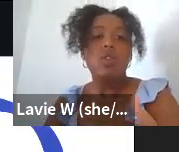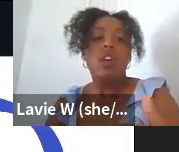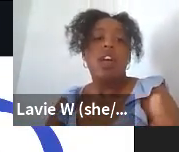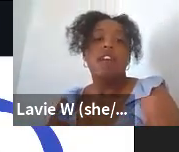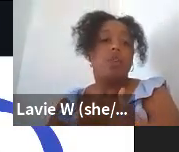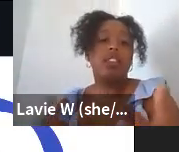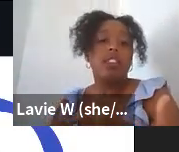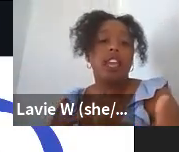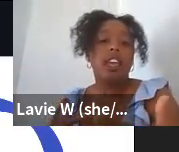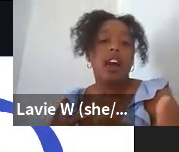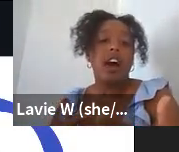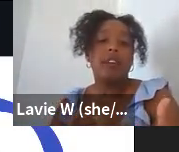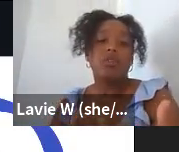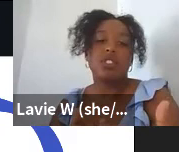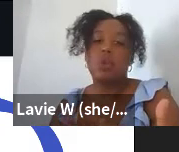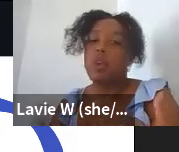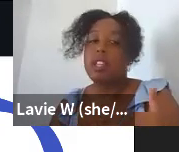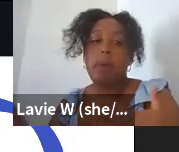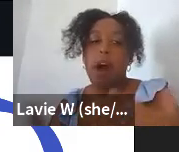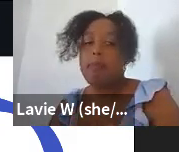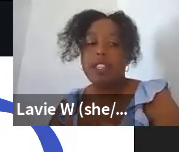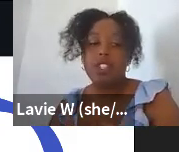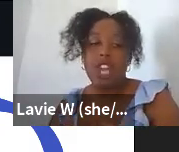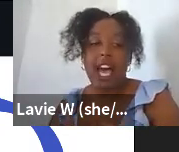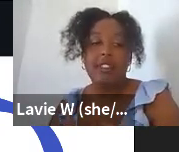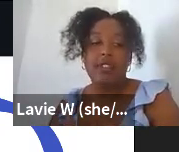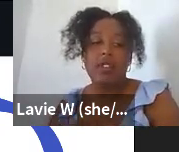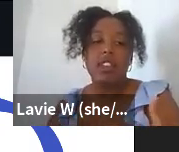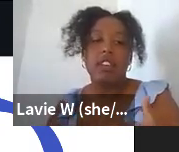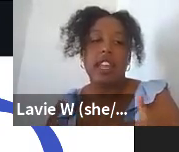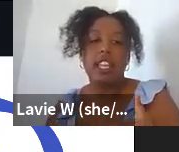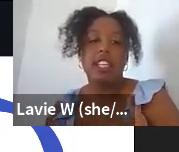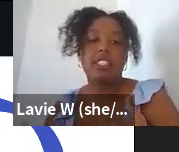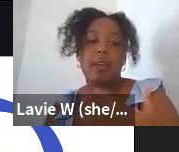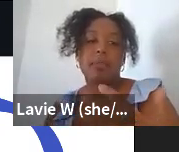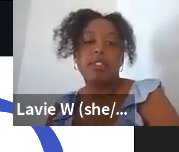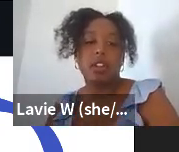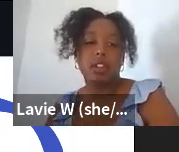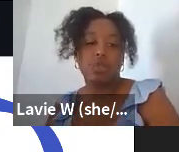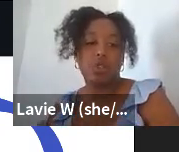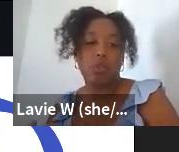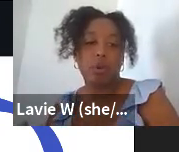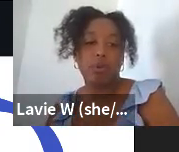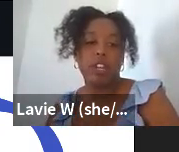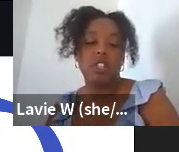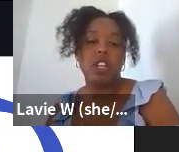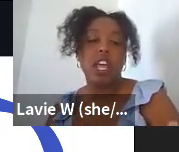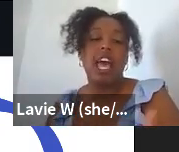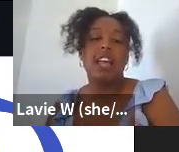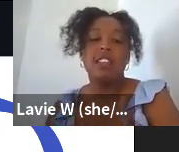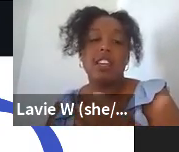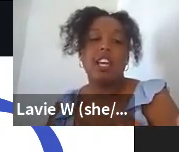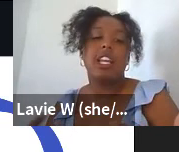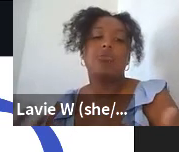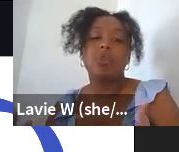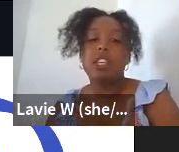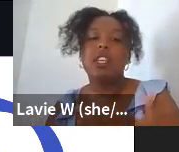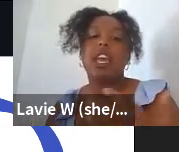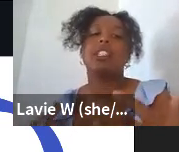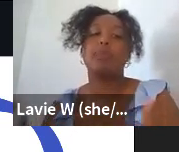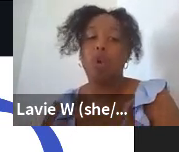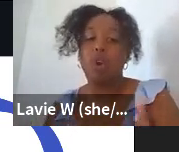So if you can think, I'm just quickly pop in the chat, if you can think of any examples of cultural appropriation, and think